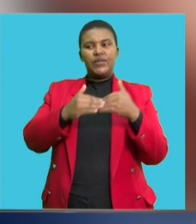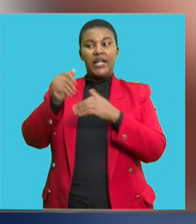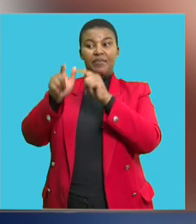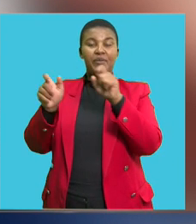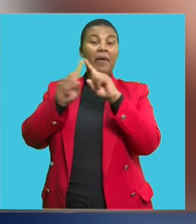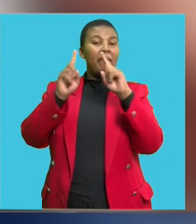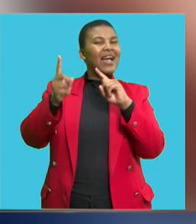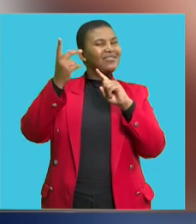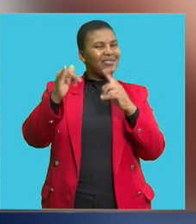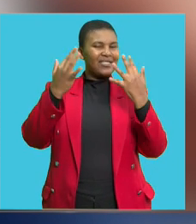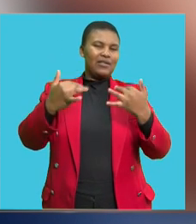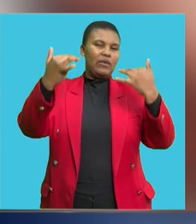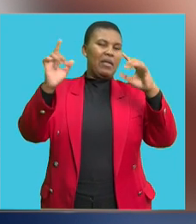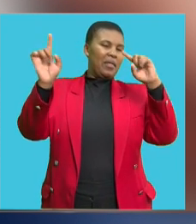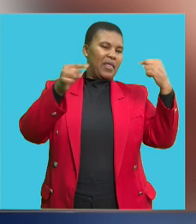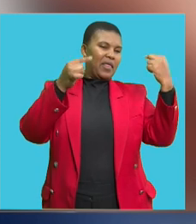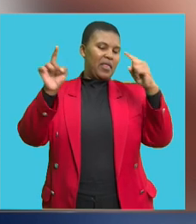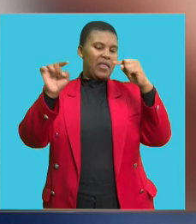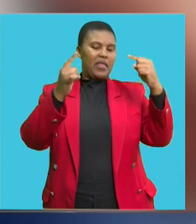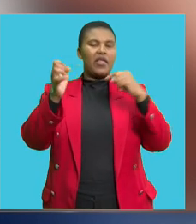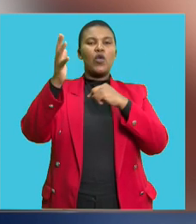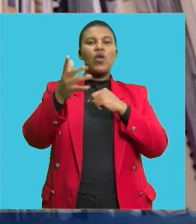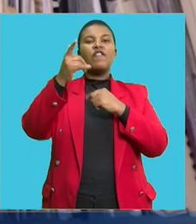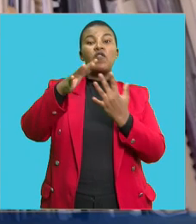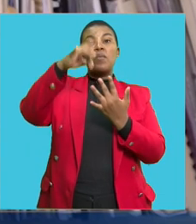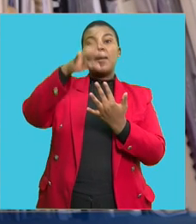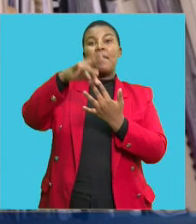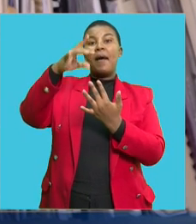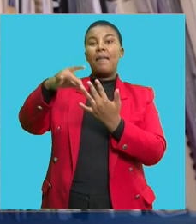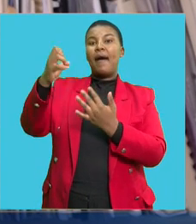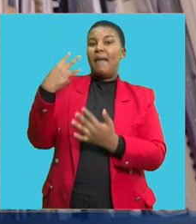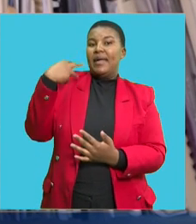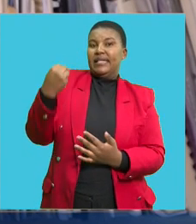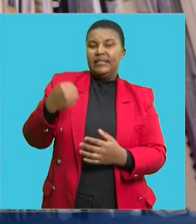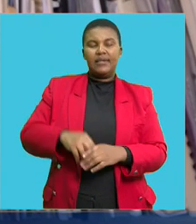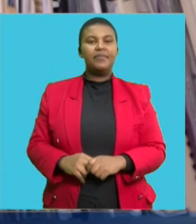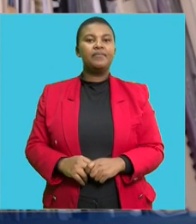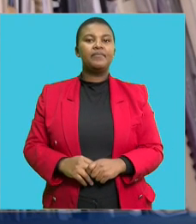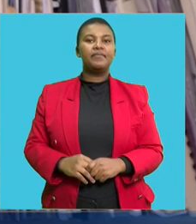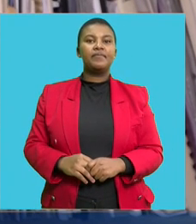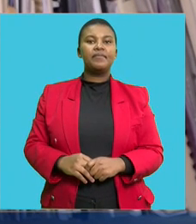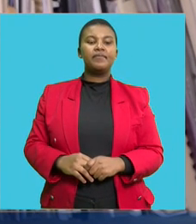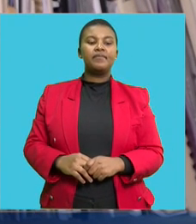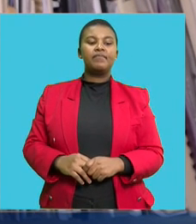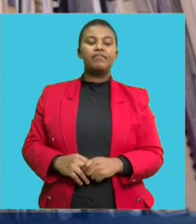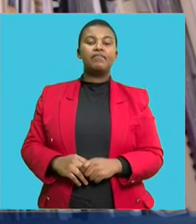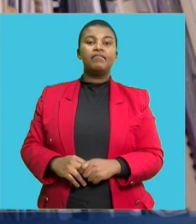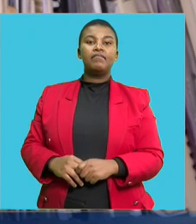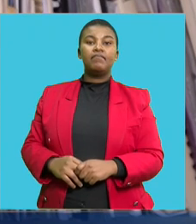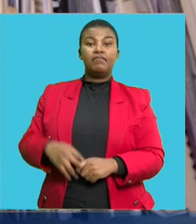nhlamvana ngisho iPhalamende ngenxa-ke yakho ukuqokwa kongqongqoshe. I think they are about putting South Africans